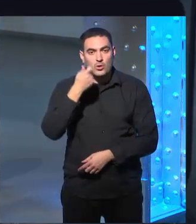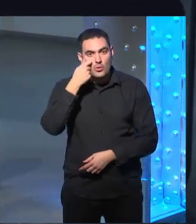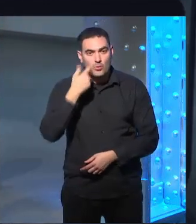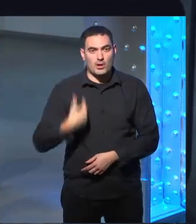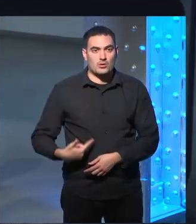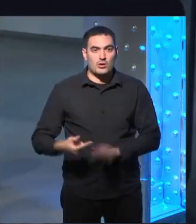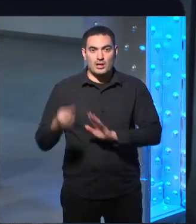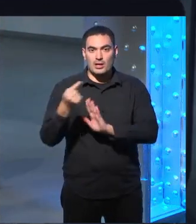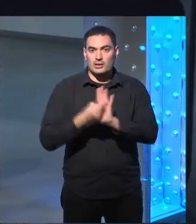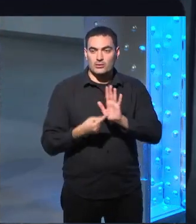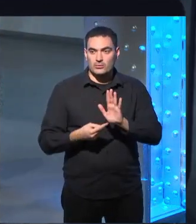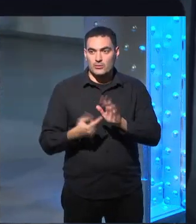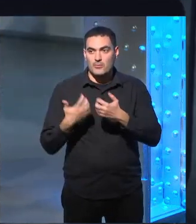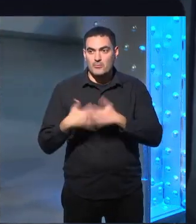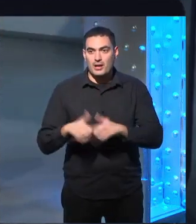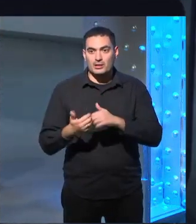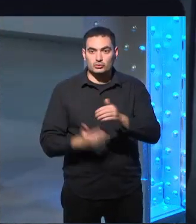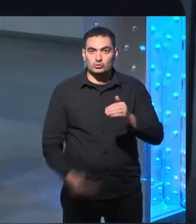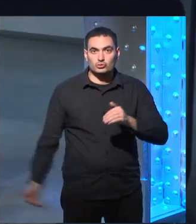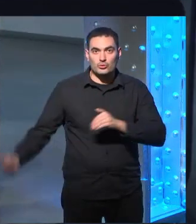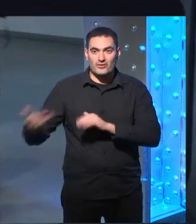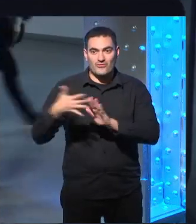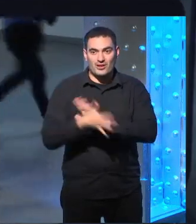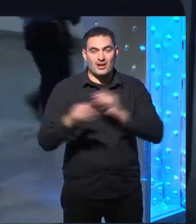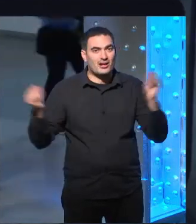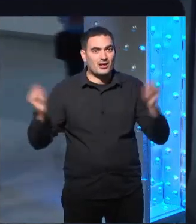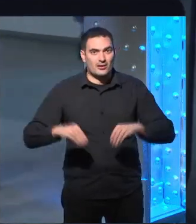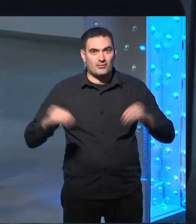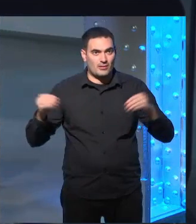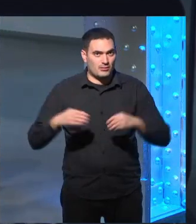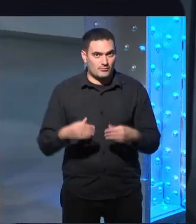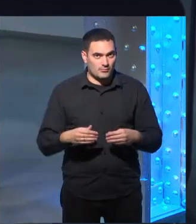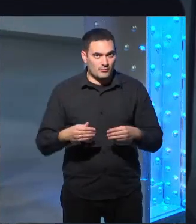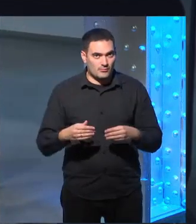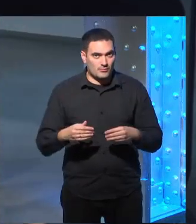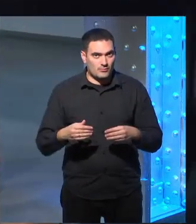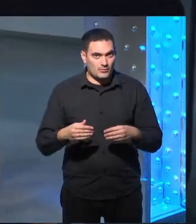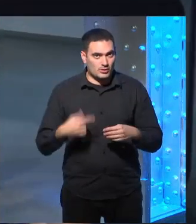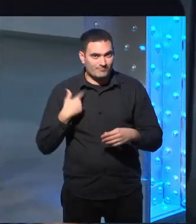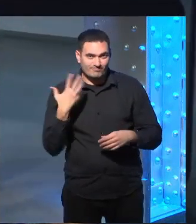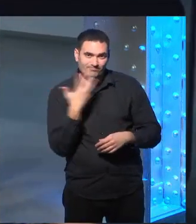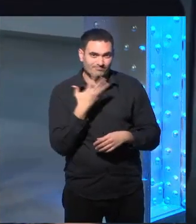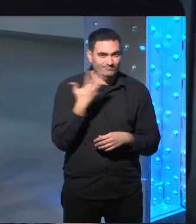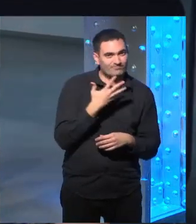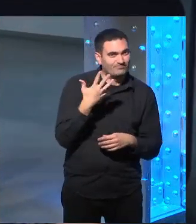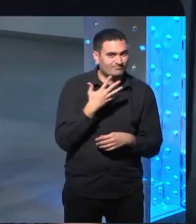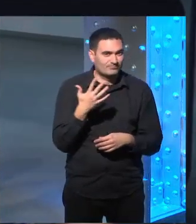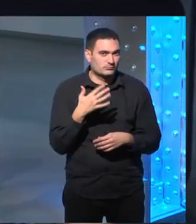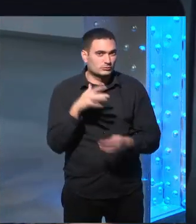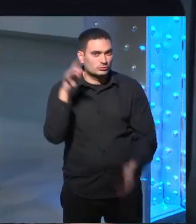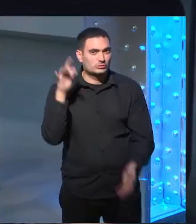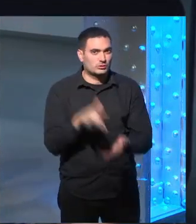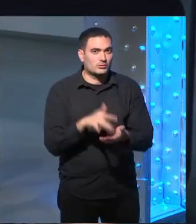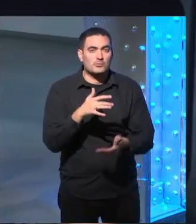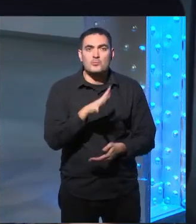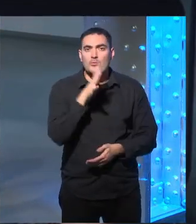test and see if they can pass it. If they can do it, we are really doing something very silly